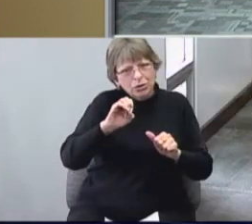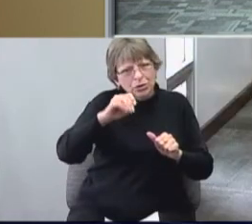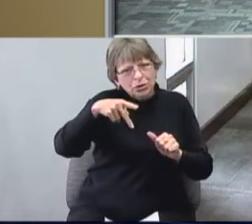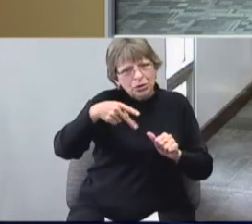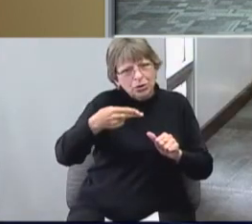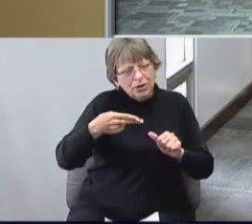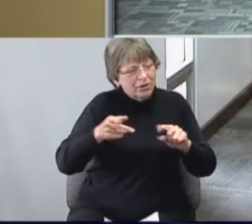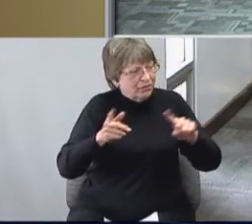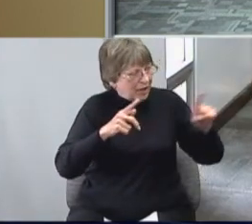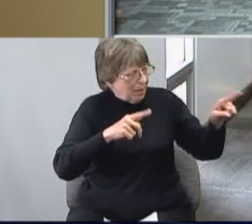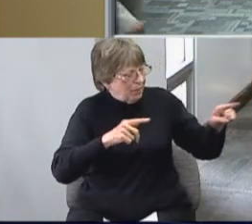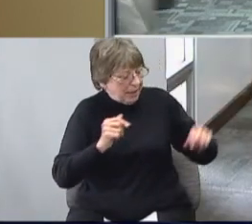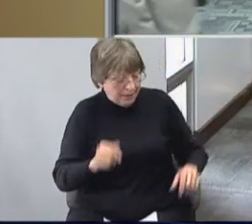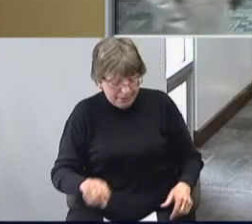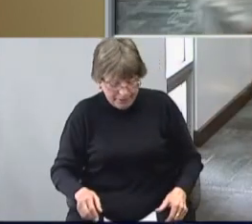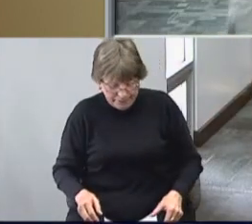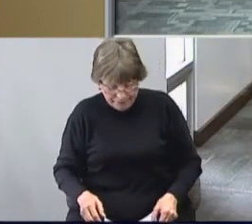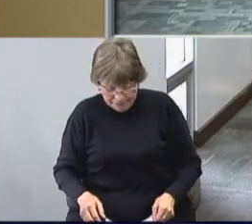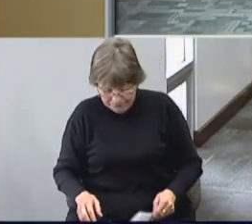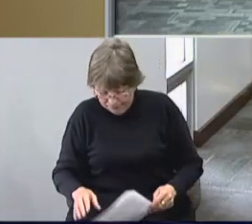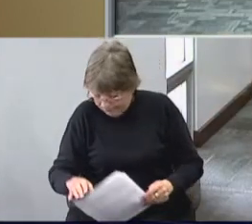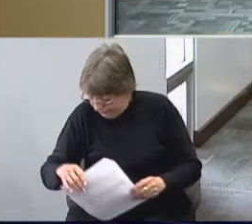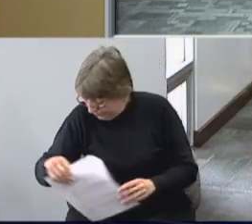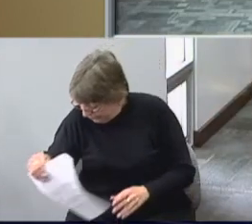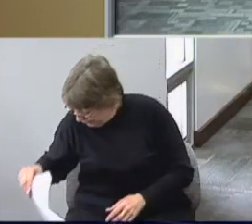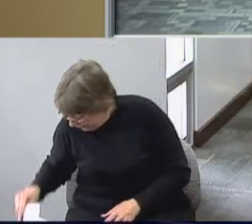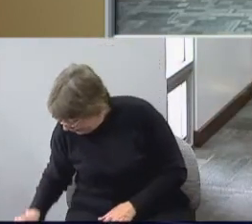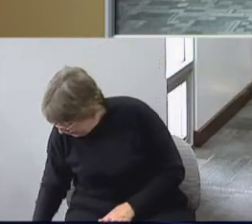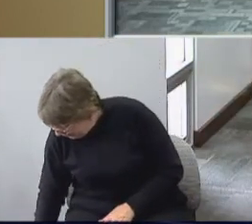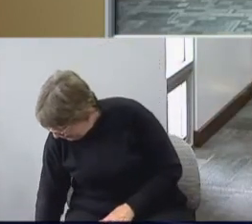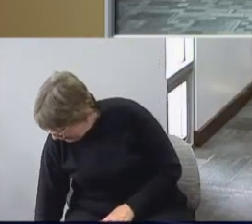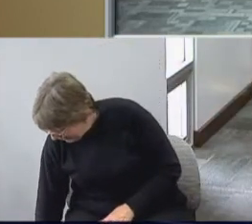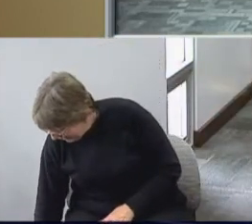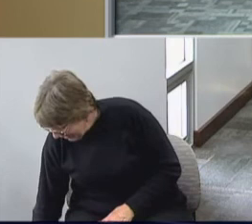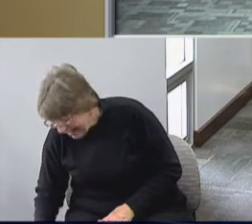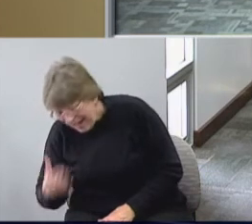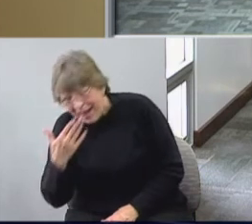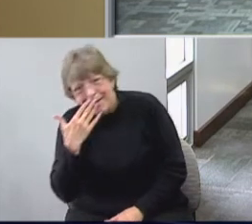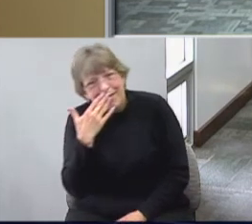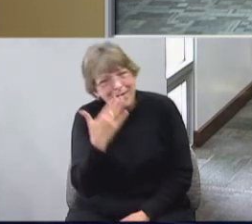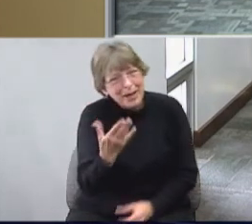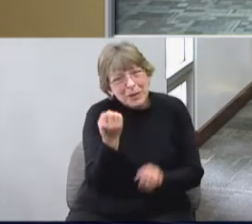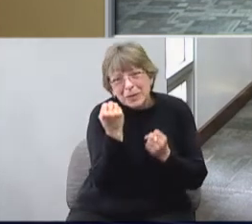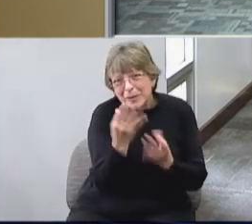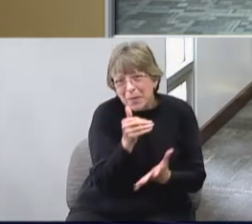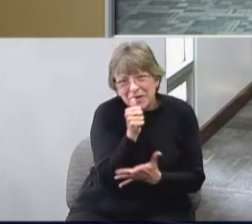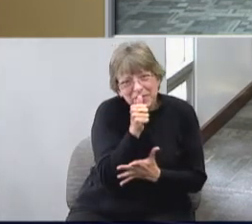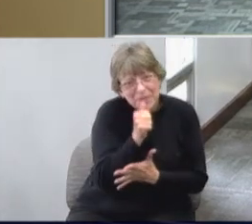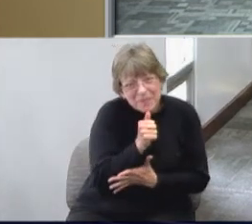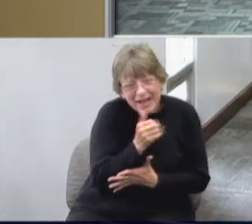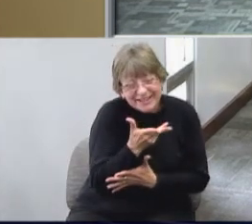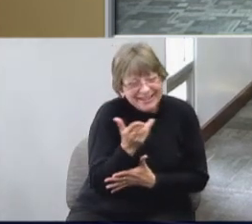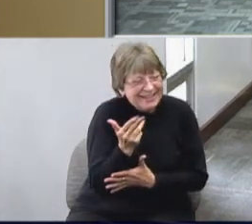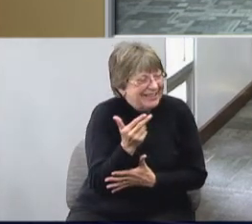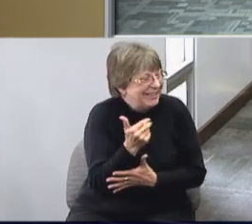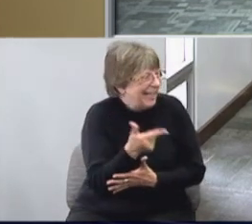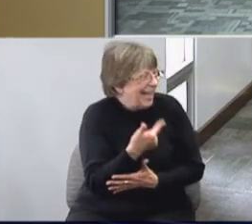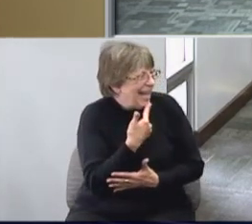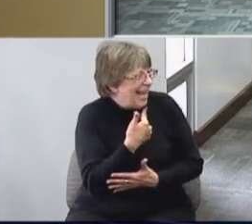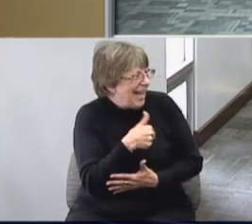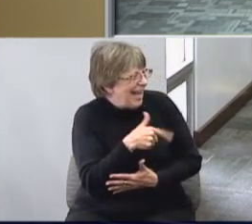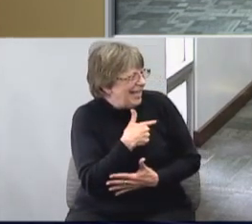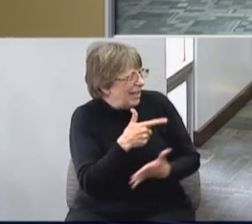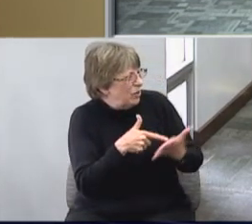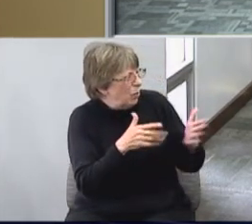dais here. And thank you for your patience here, sir, this morning. And give us perhaps an overview of what